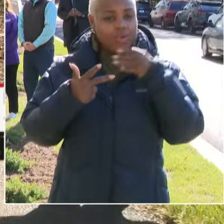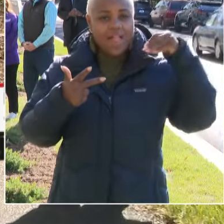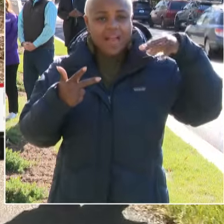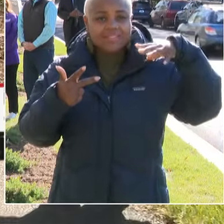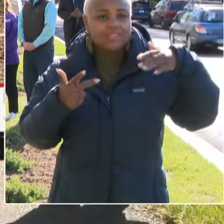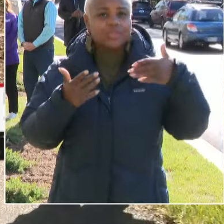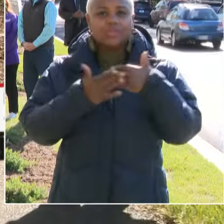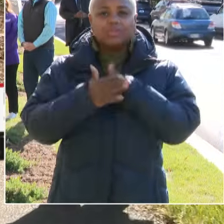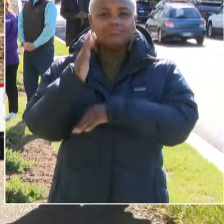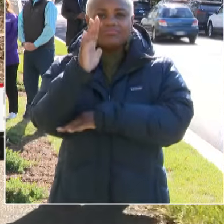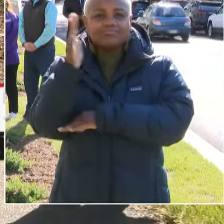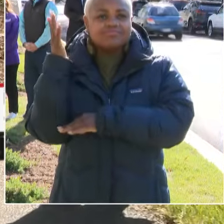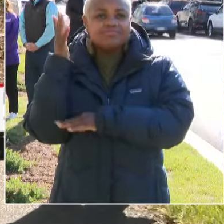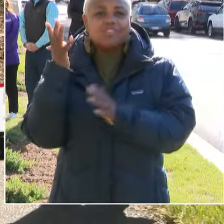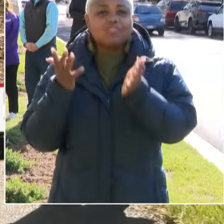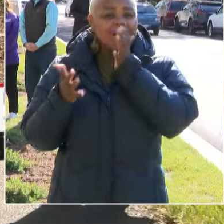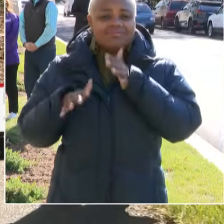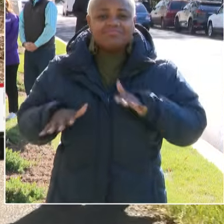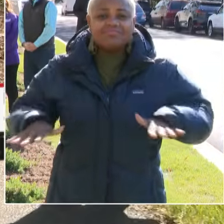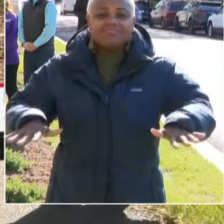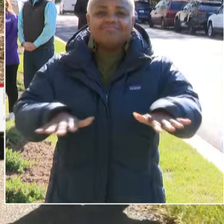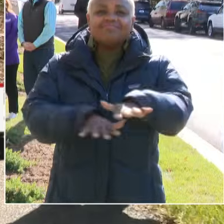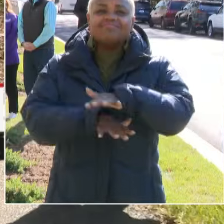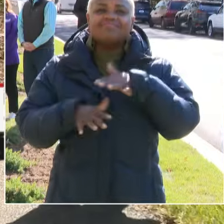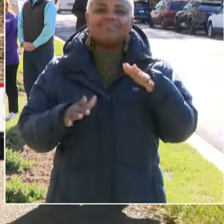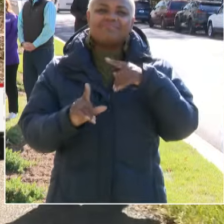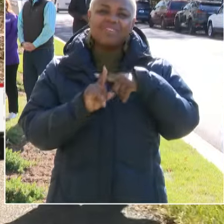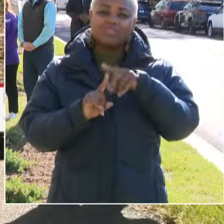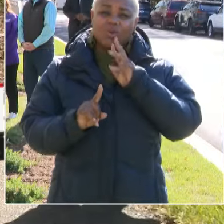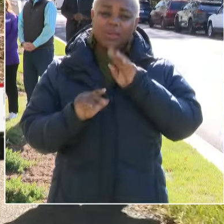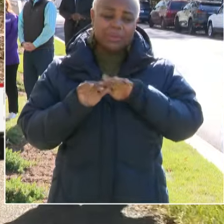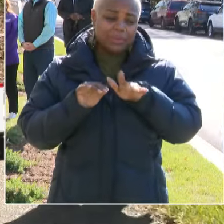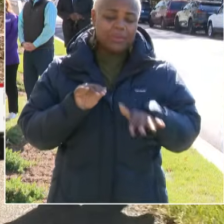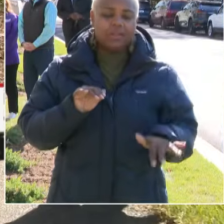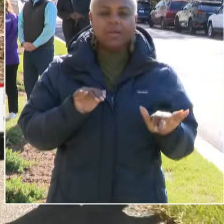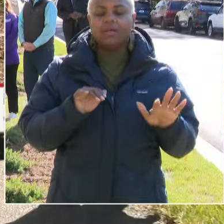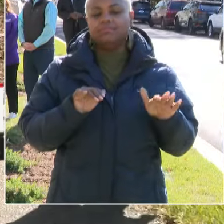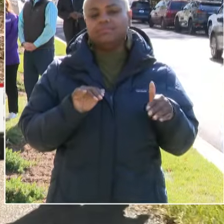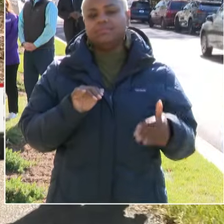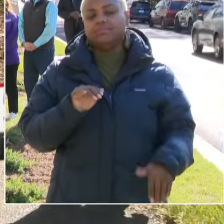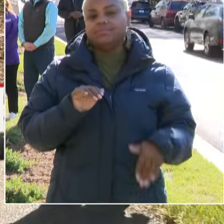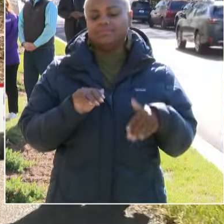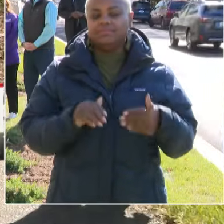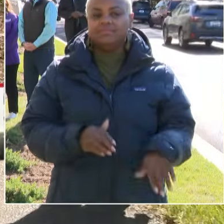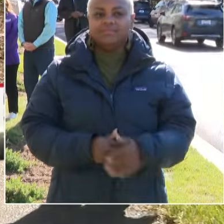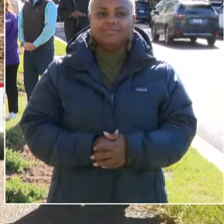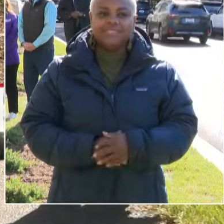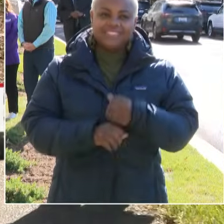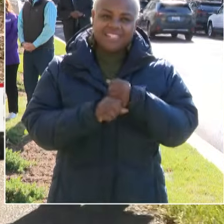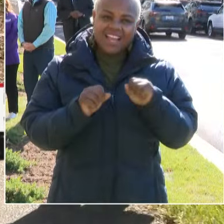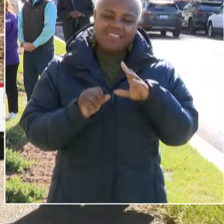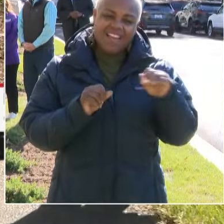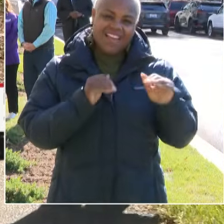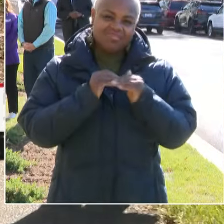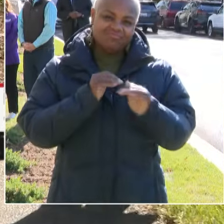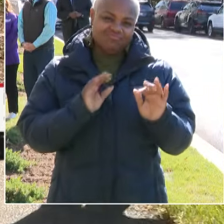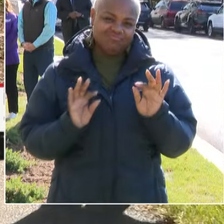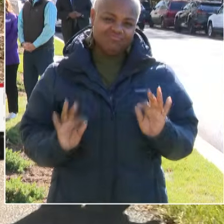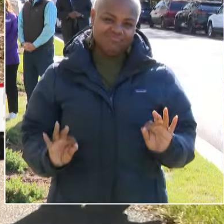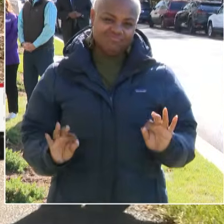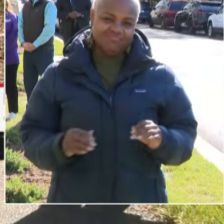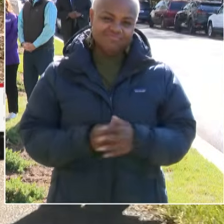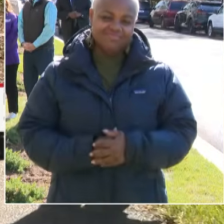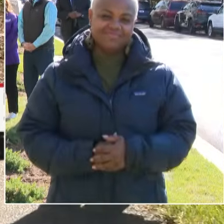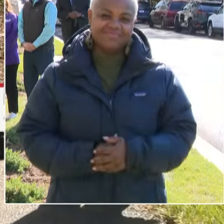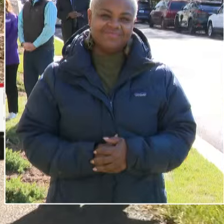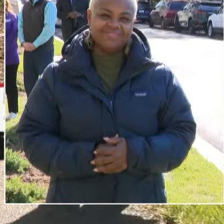calming features, and stormwater improvements, all designed to make travel safer and more sustainable. And while we celebrate the physical expansion